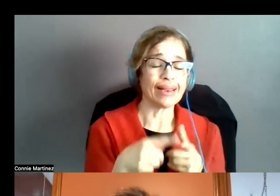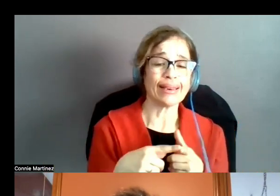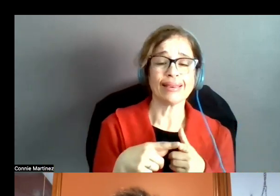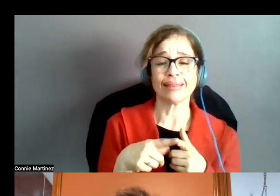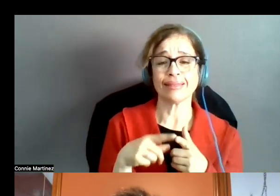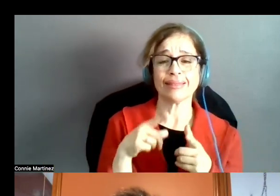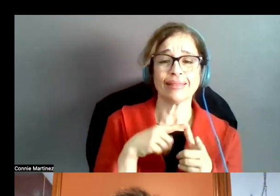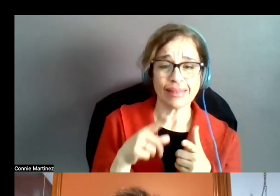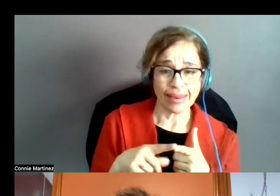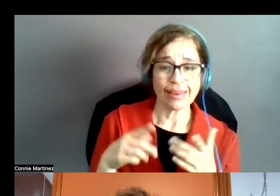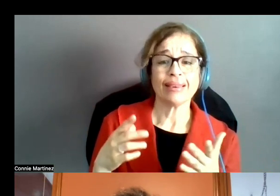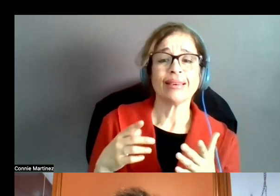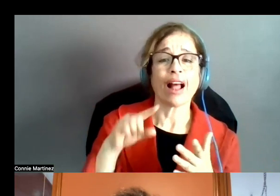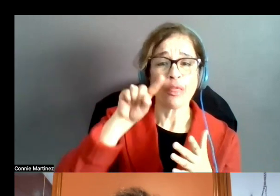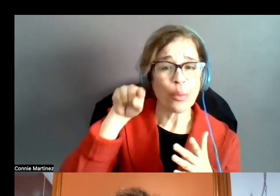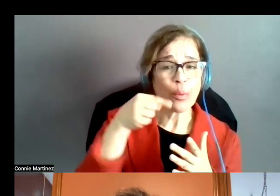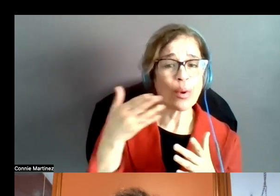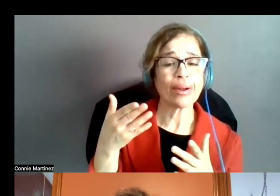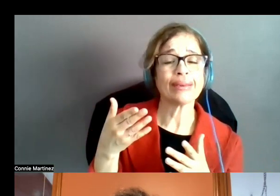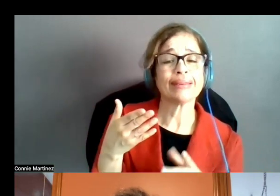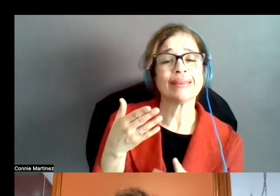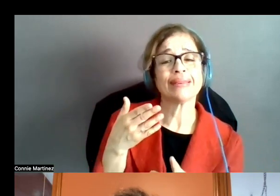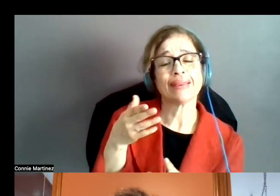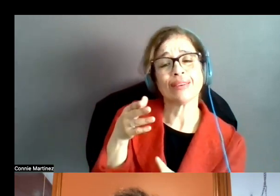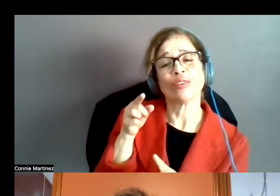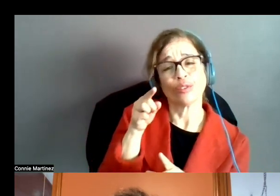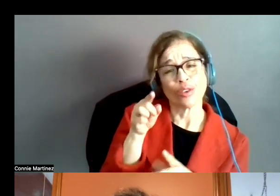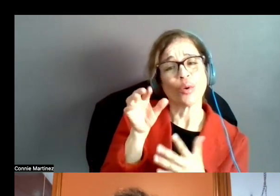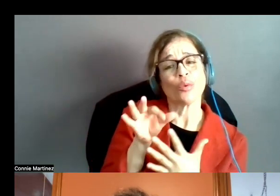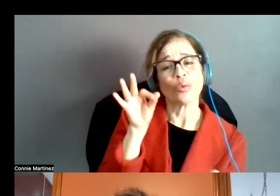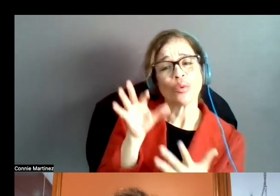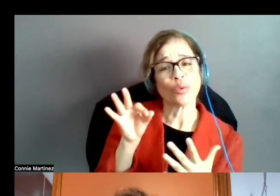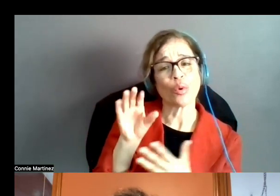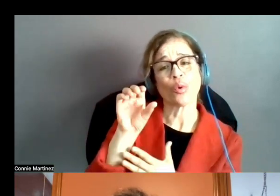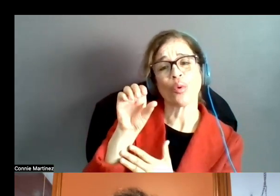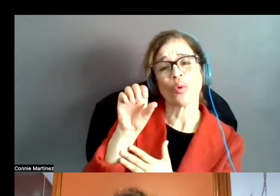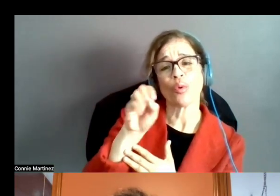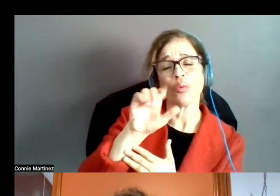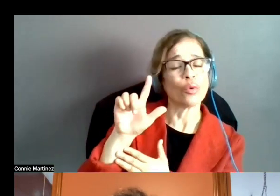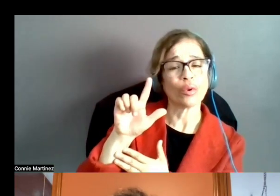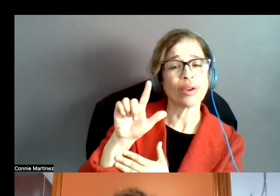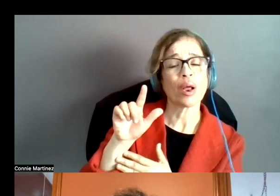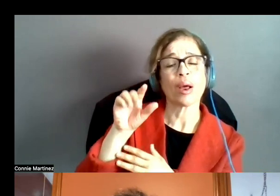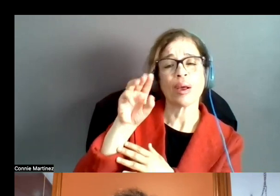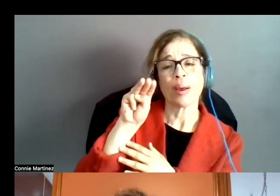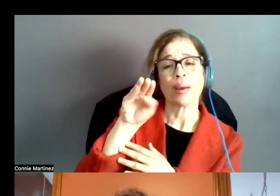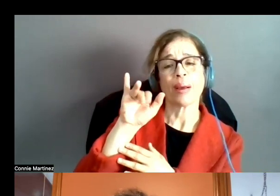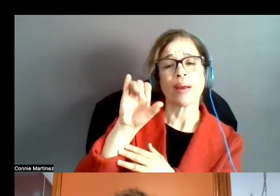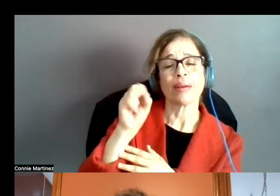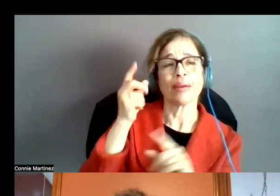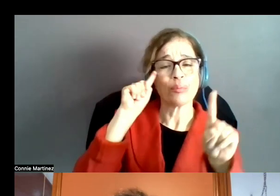let's say the only thing I ask back is that you choose a social mission, you choose